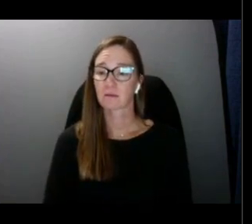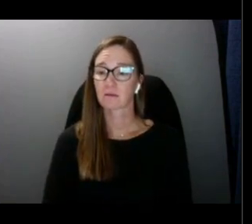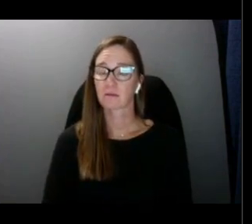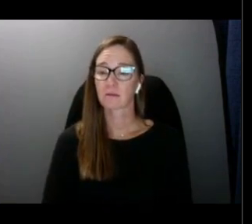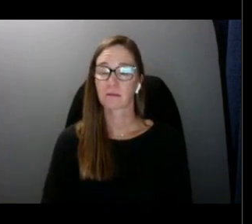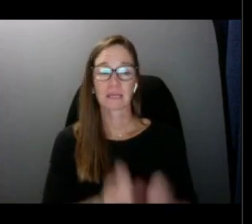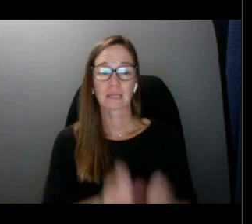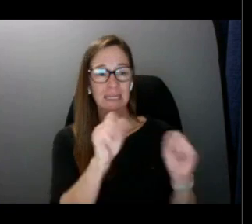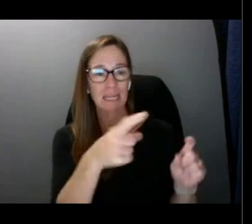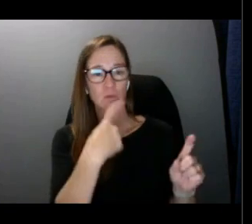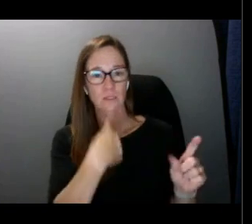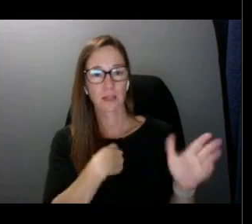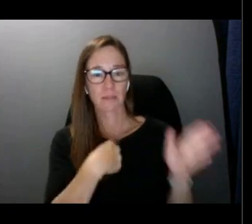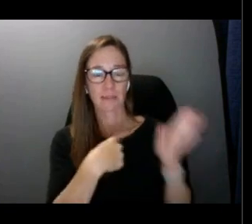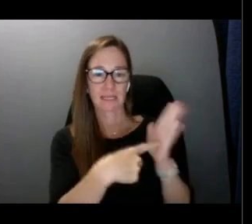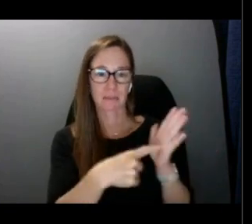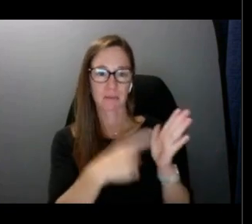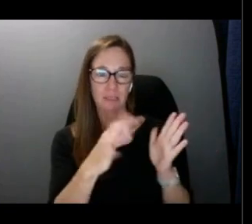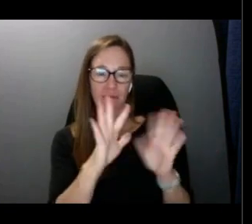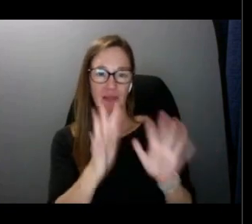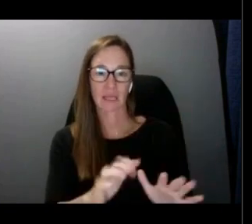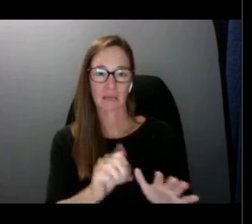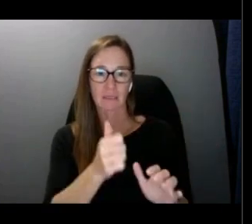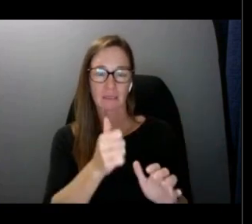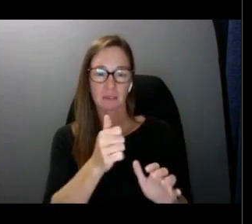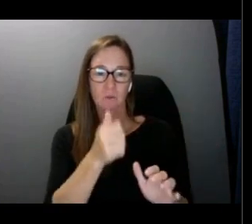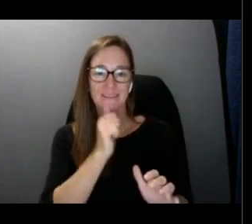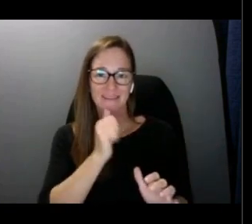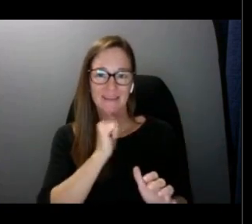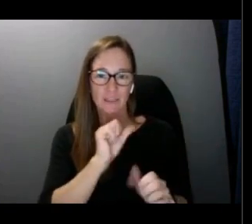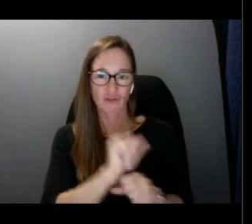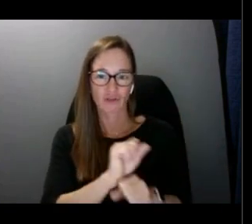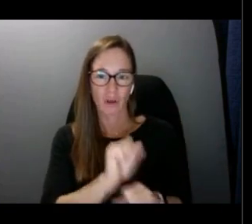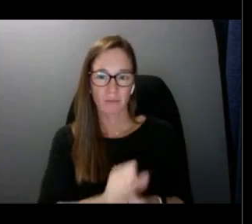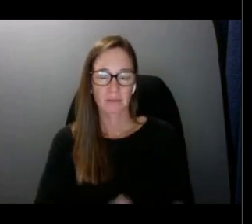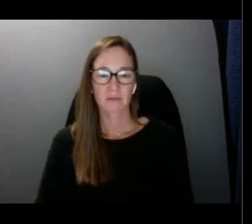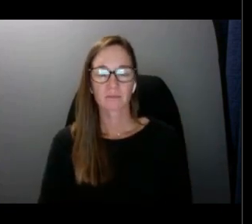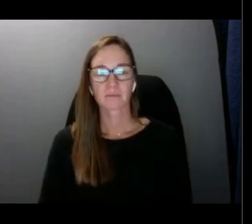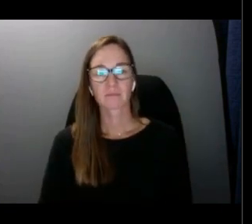Can you give examples of climate resilience jobs?